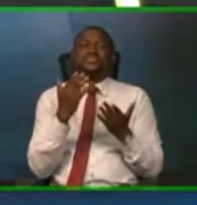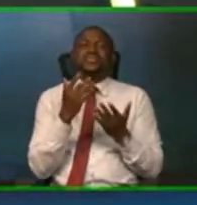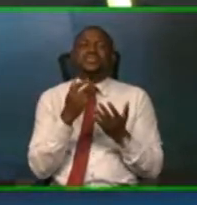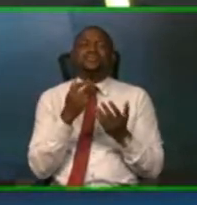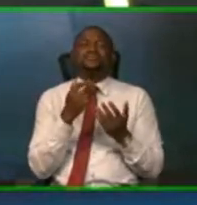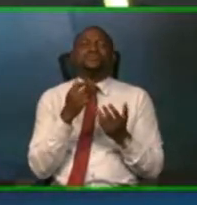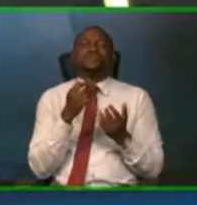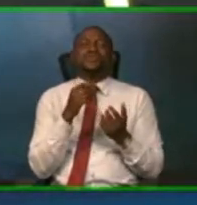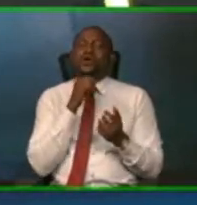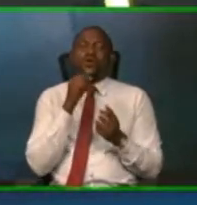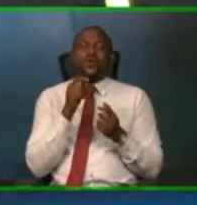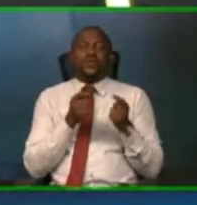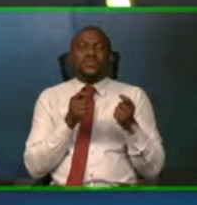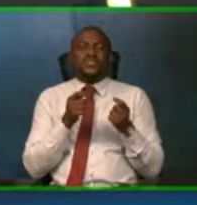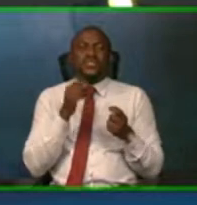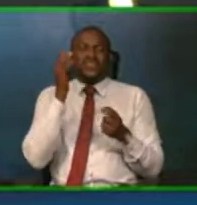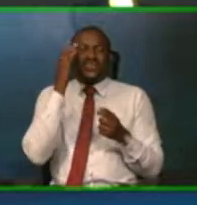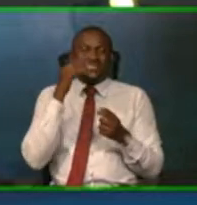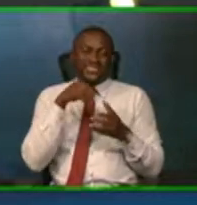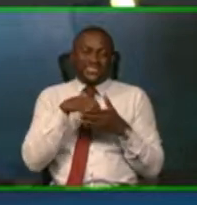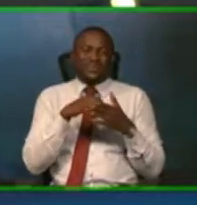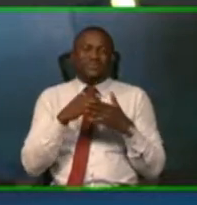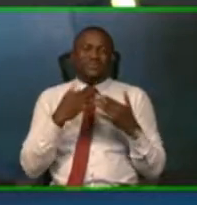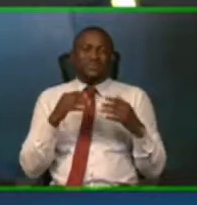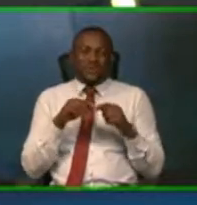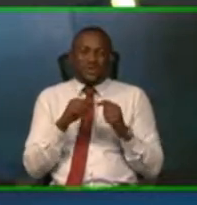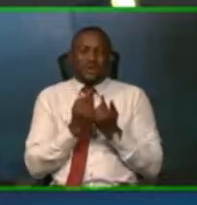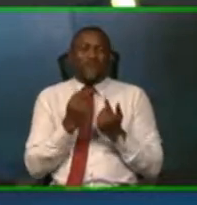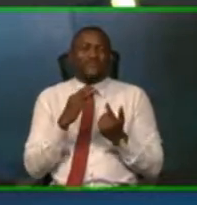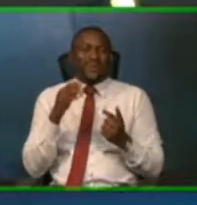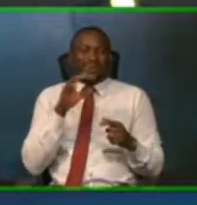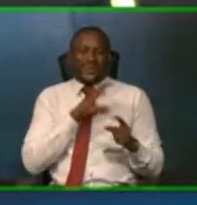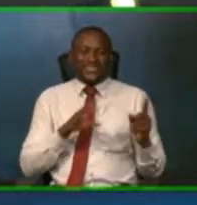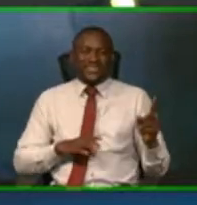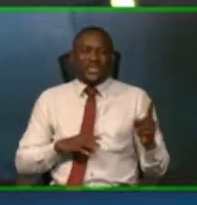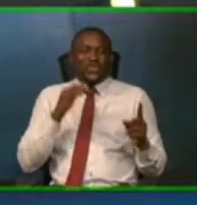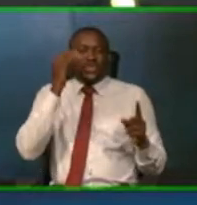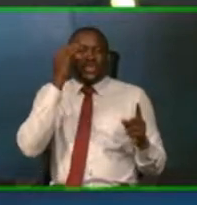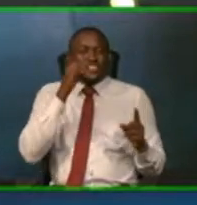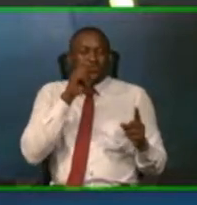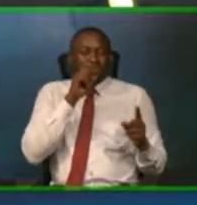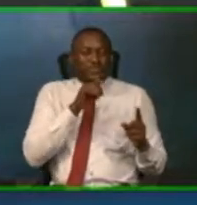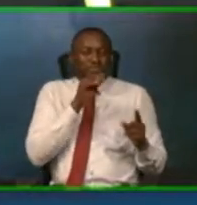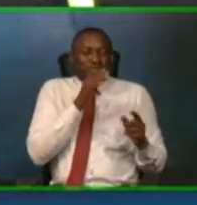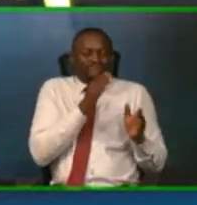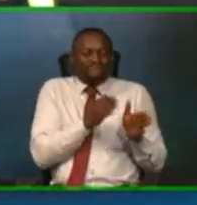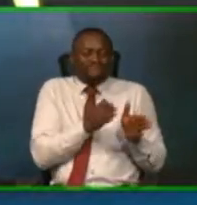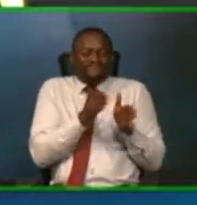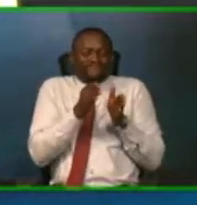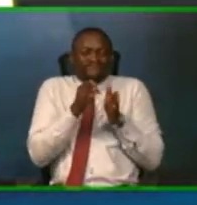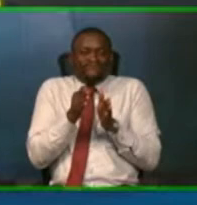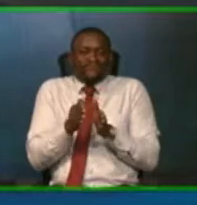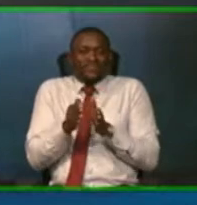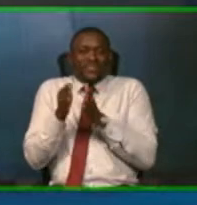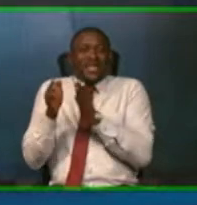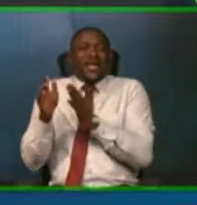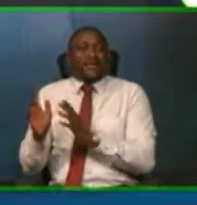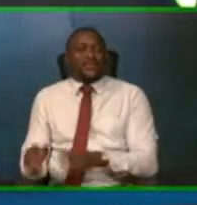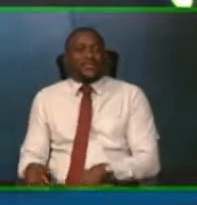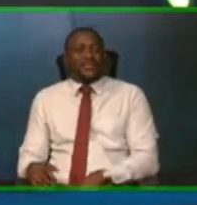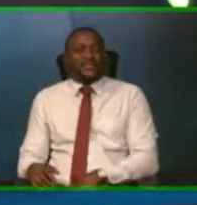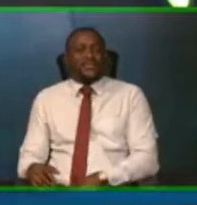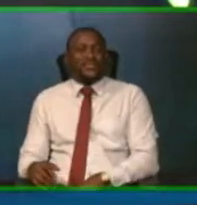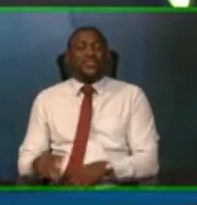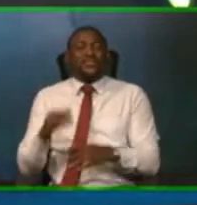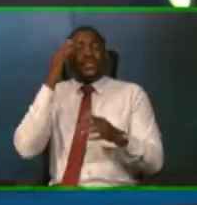random, uncoordinated knowledge within the body of Christ. Knowledge must be sequentially arranged. You see, knowledge